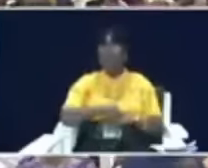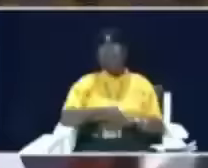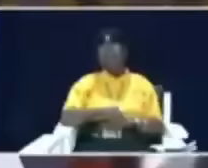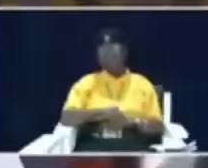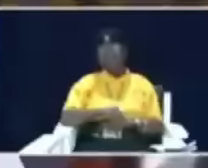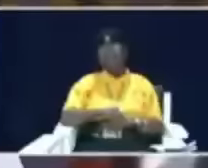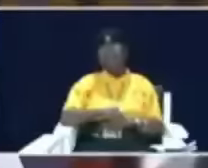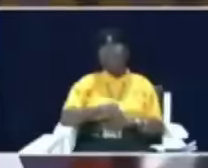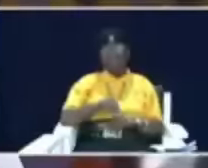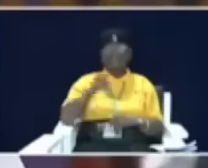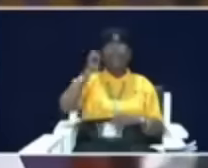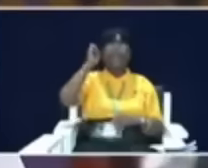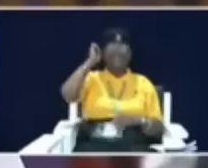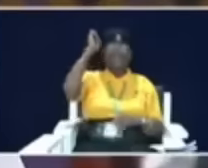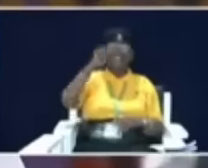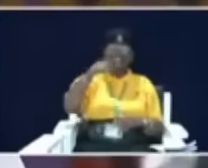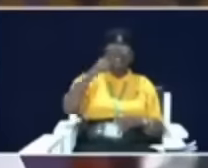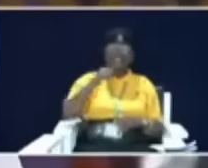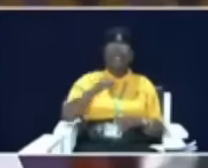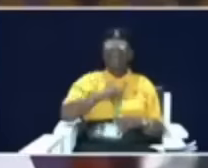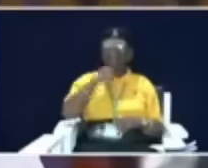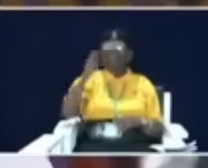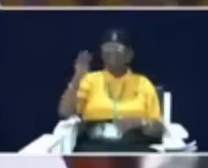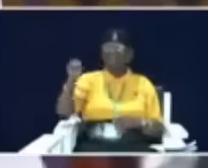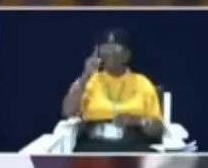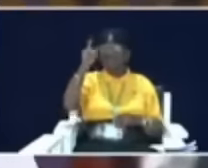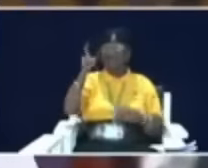He said, one day they would show you